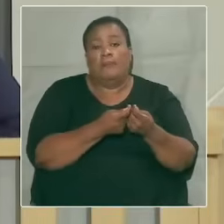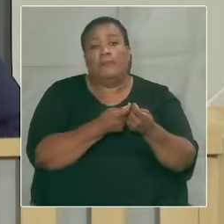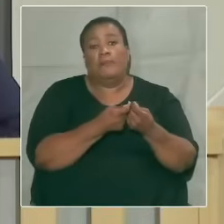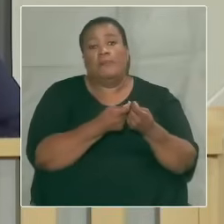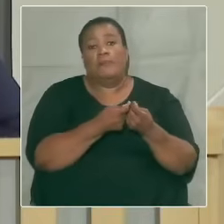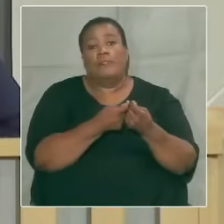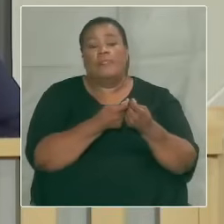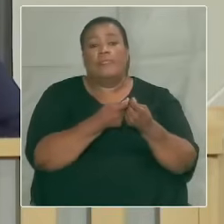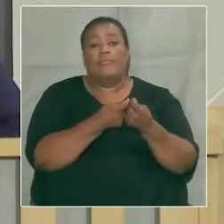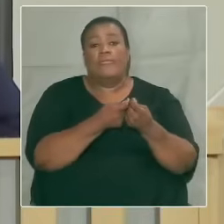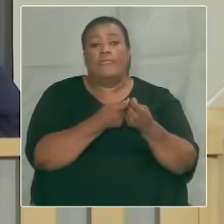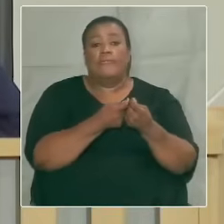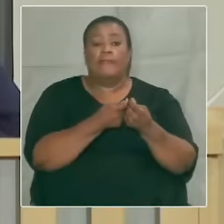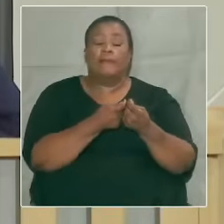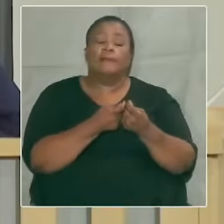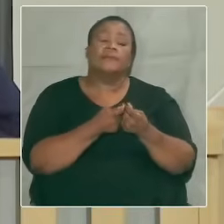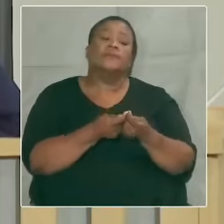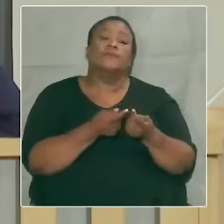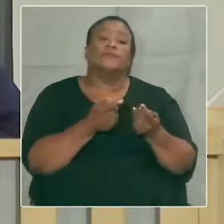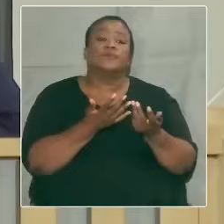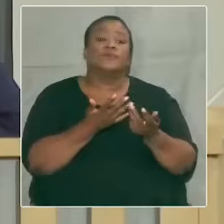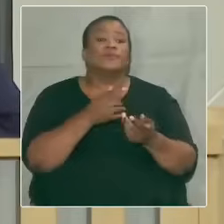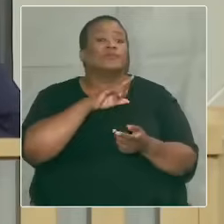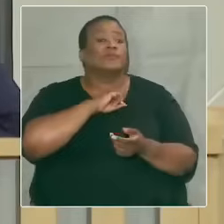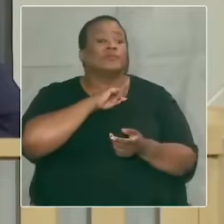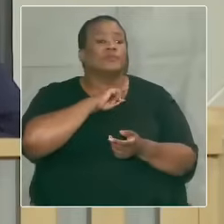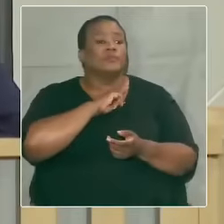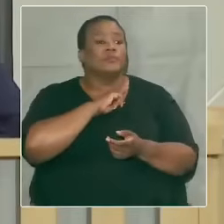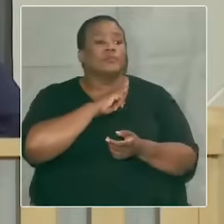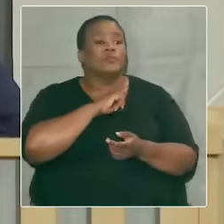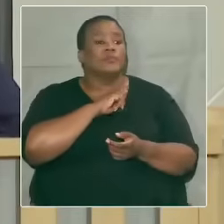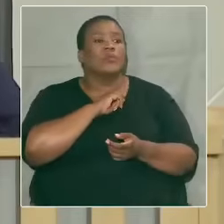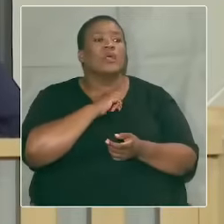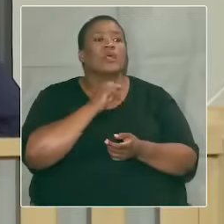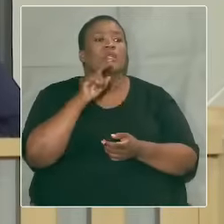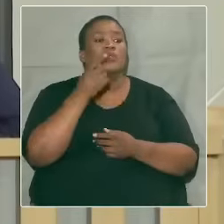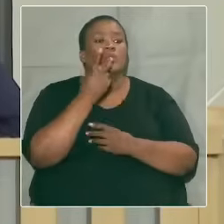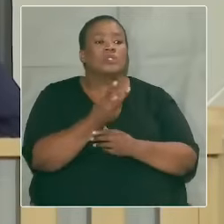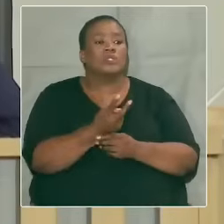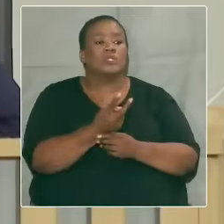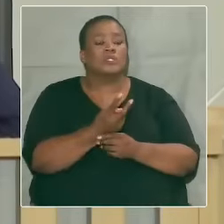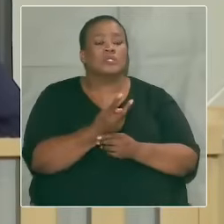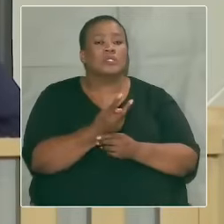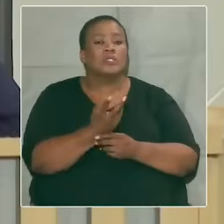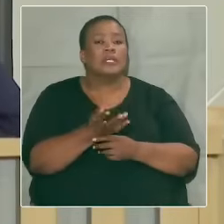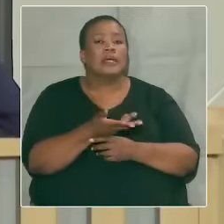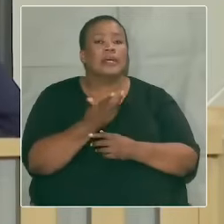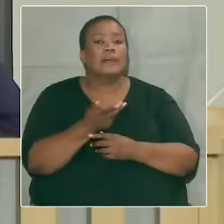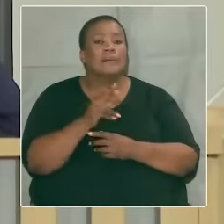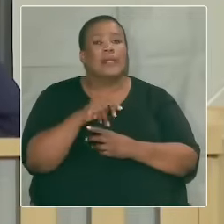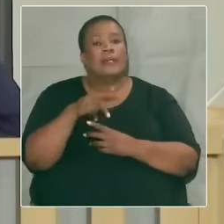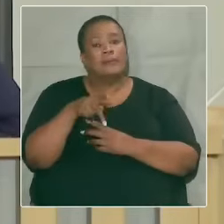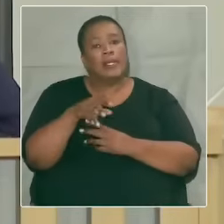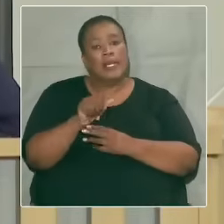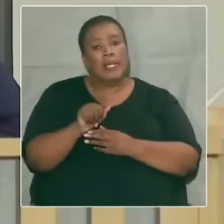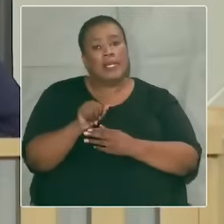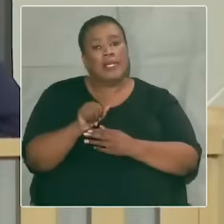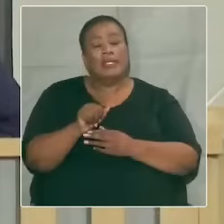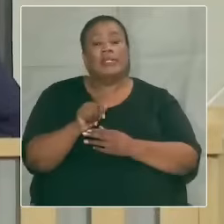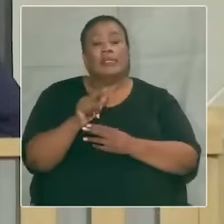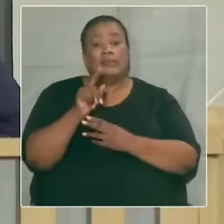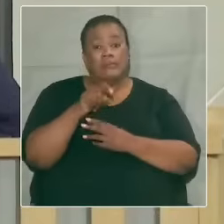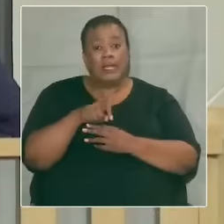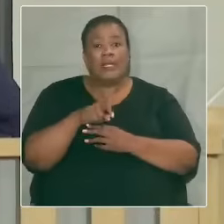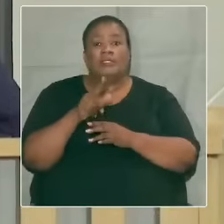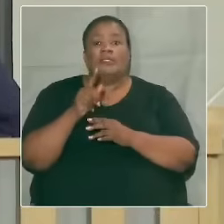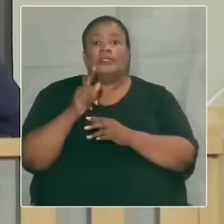playing. So hence, you have seen the NPA must provide prosecutors, the